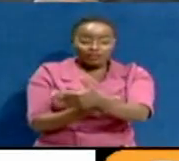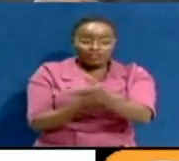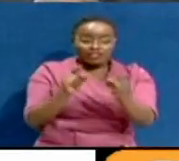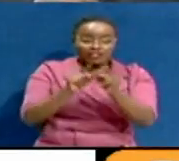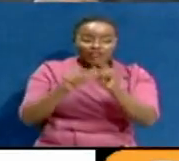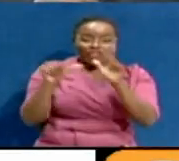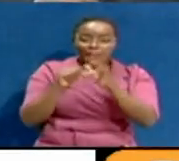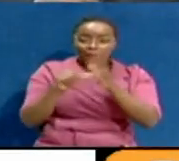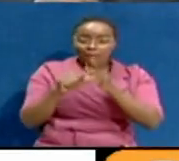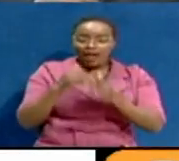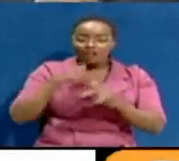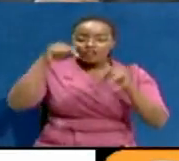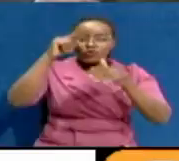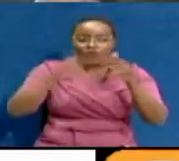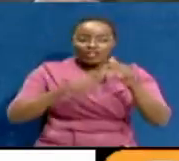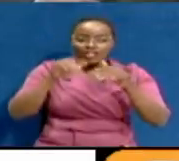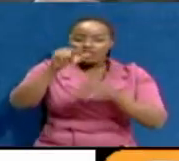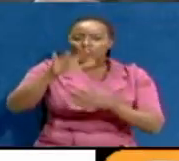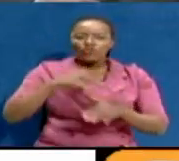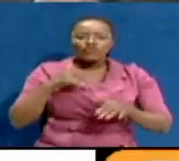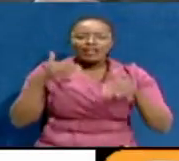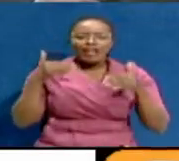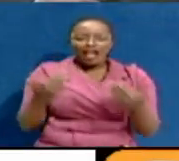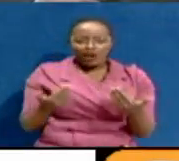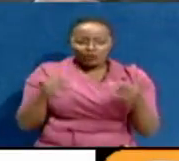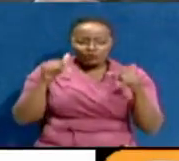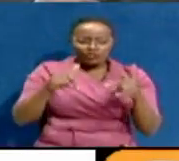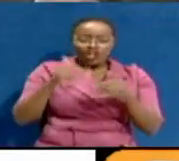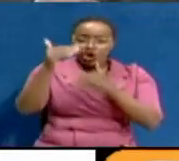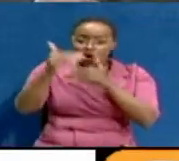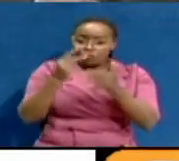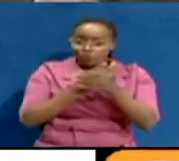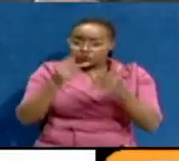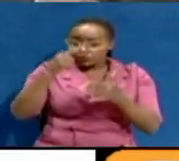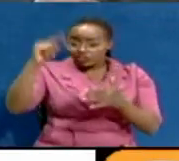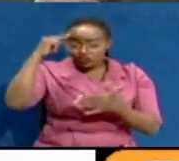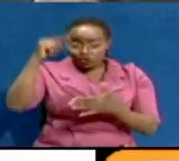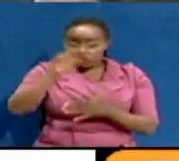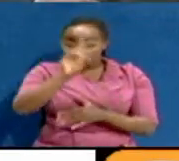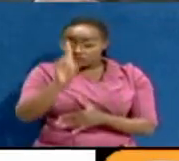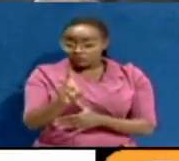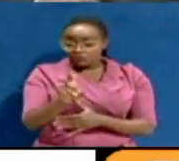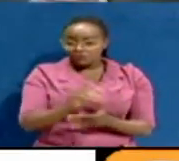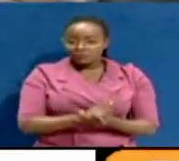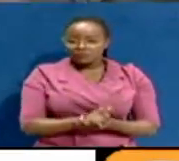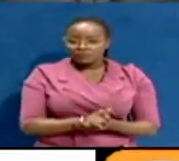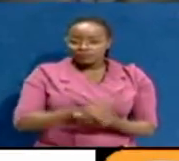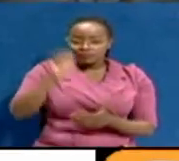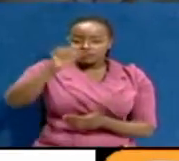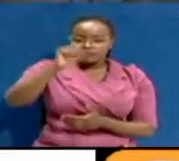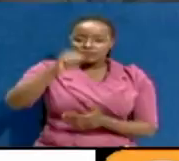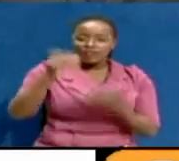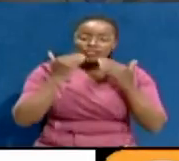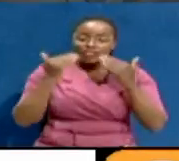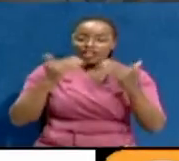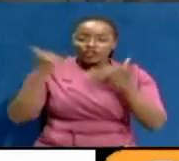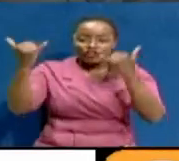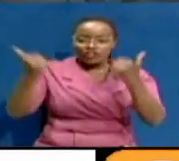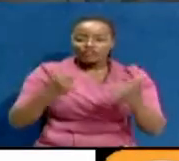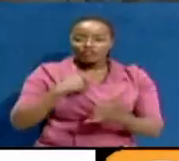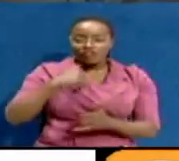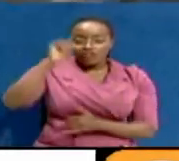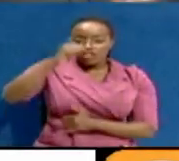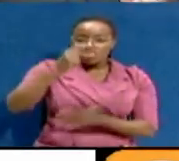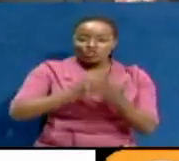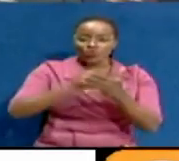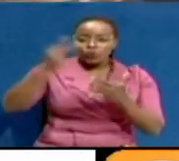elephant in the room, Dr. Aya, tonight, how are you feeling? It's been almost 2 weeks for you, I bet. Yeah, thank you very much for inviting me. Yes, it's